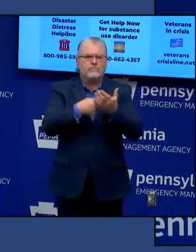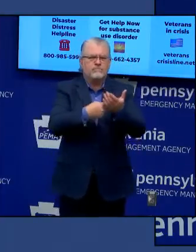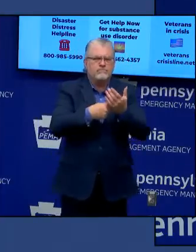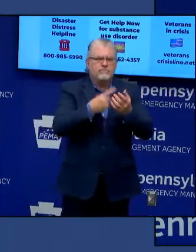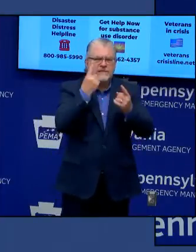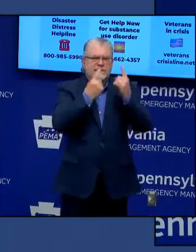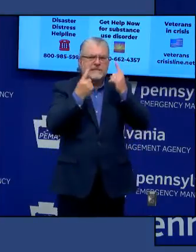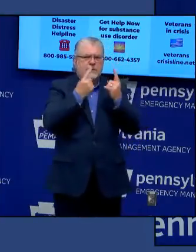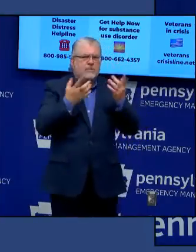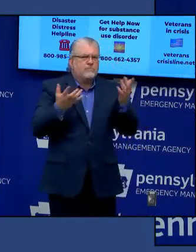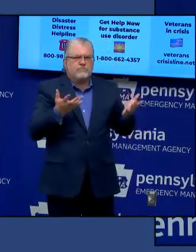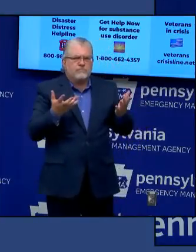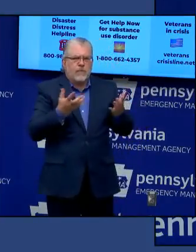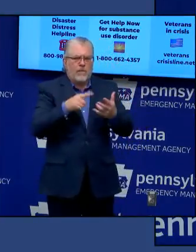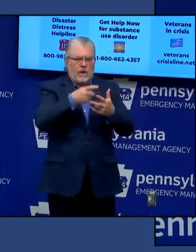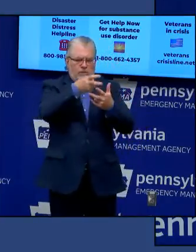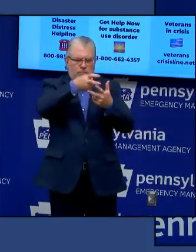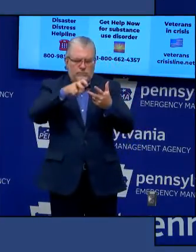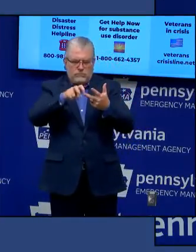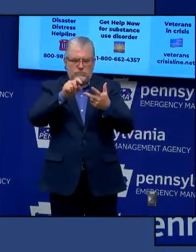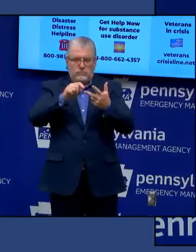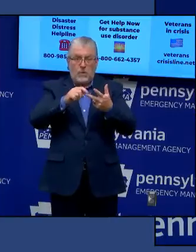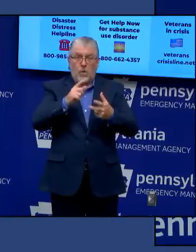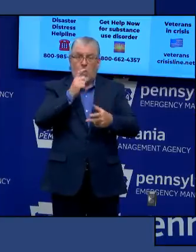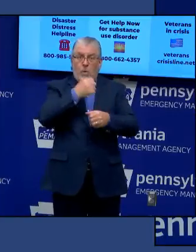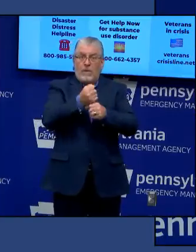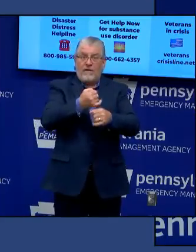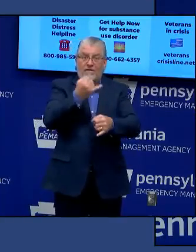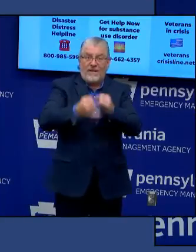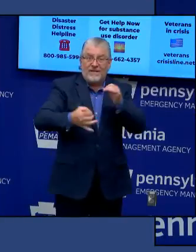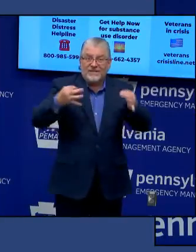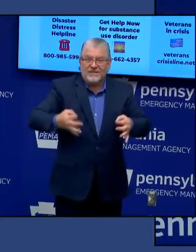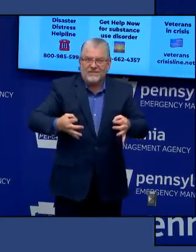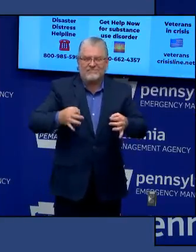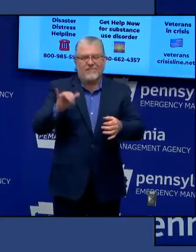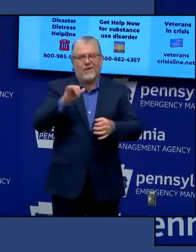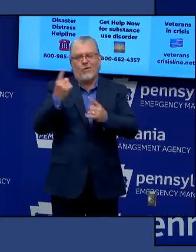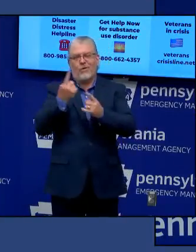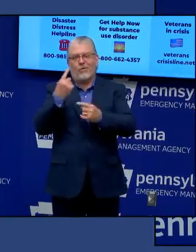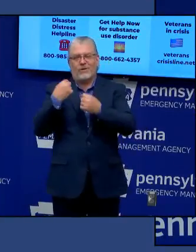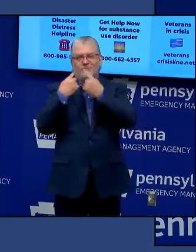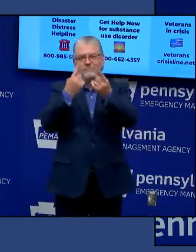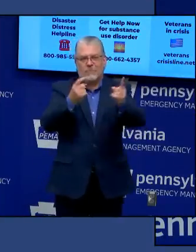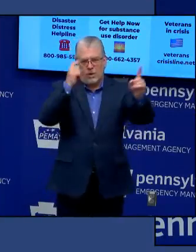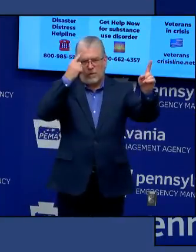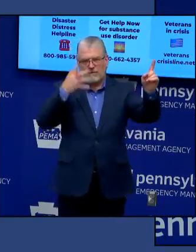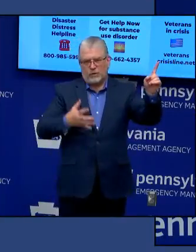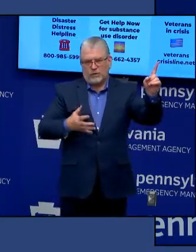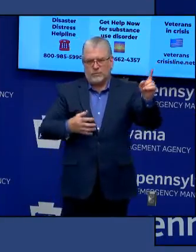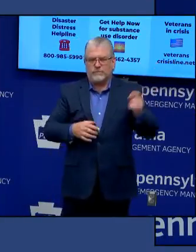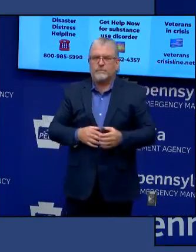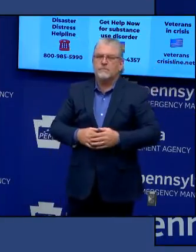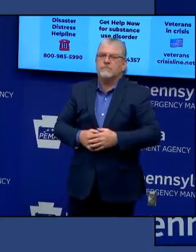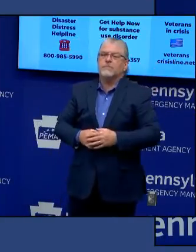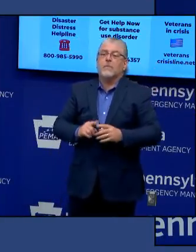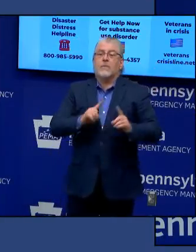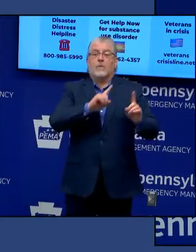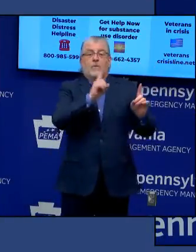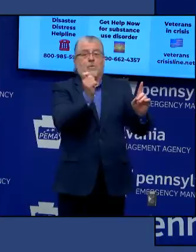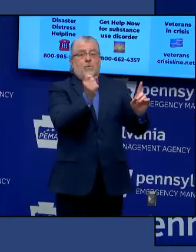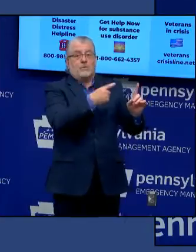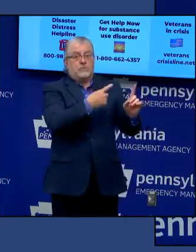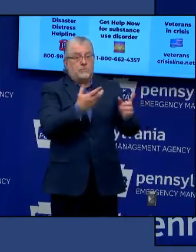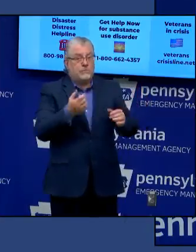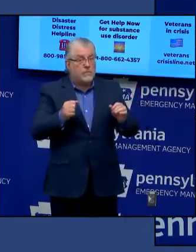decisions. Is it conceivable that some parts of the state might advance to the green phase of reopening while others are still in the